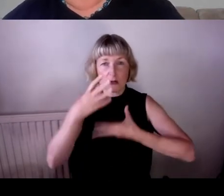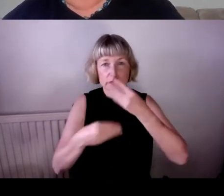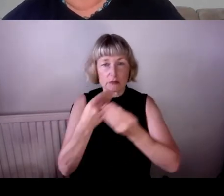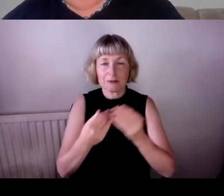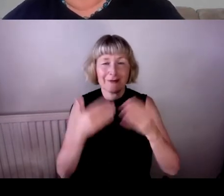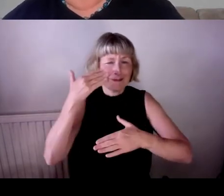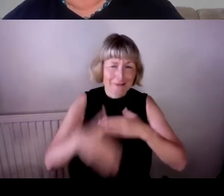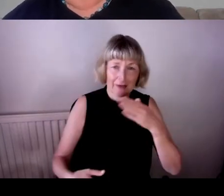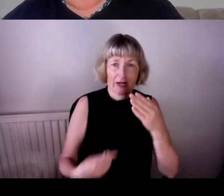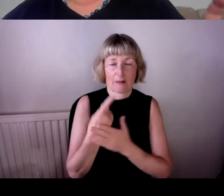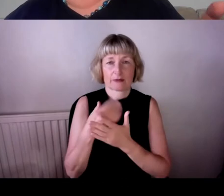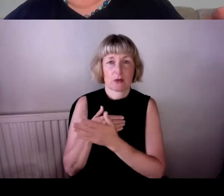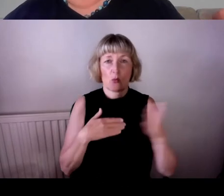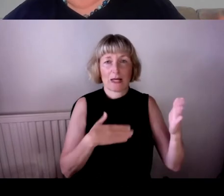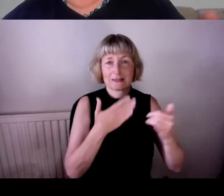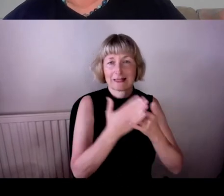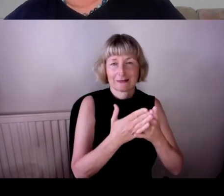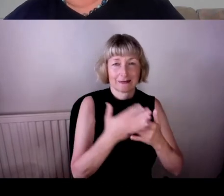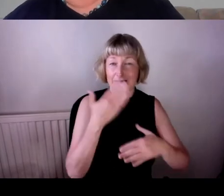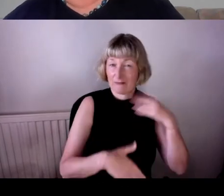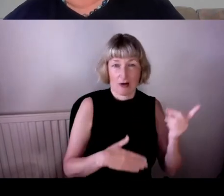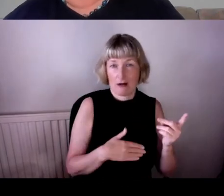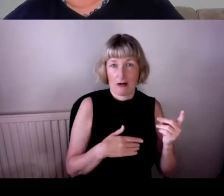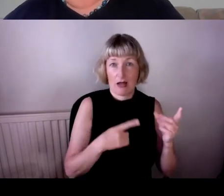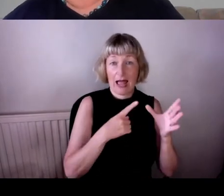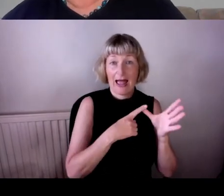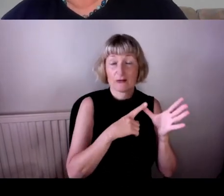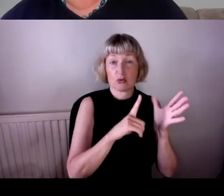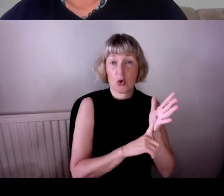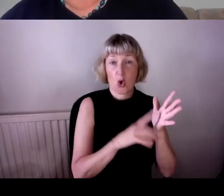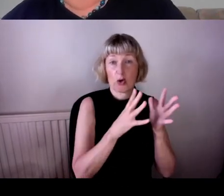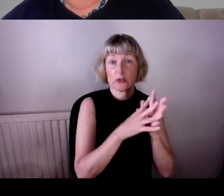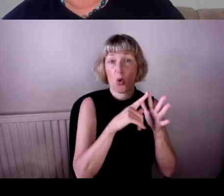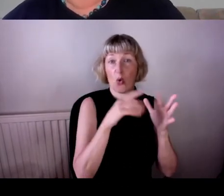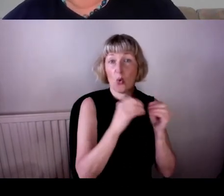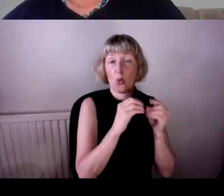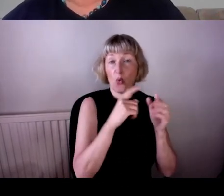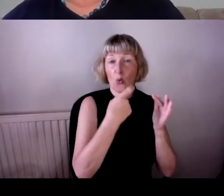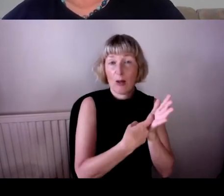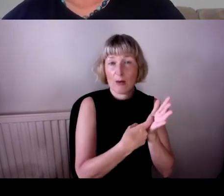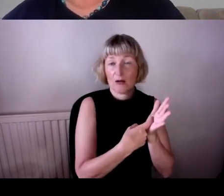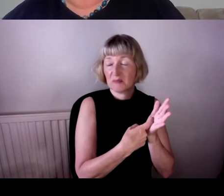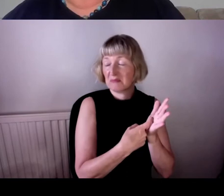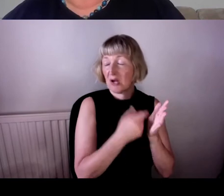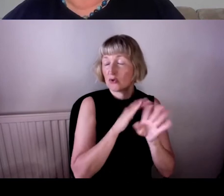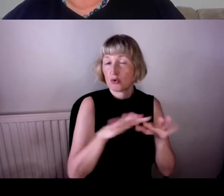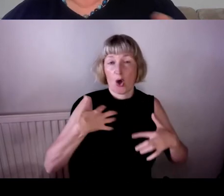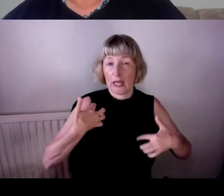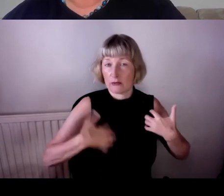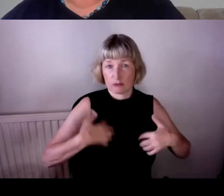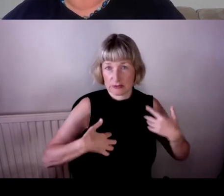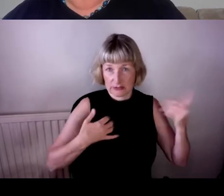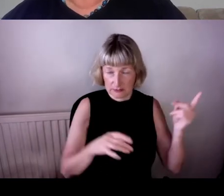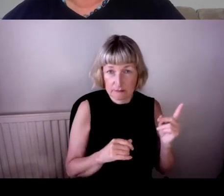never going to want us to use creative description. Actually, most big producers have no idea what I'm doing. I could be slaughtering chickens up there.